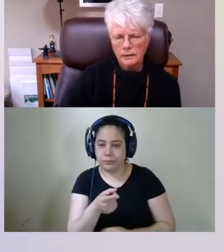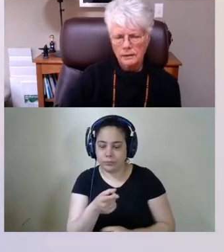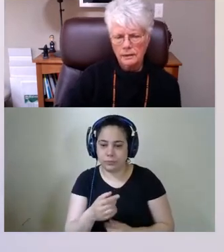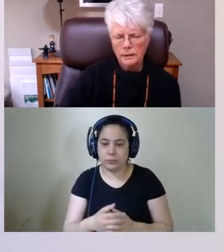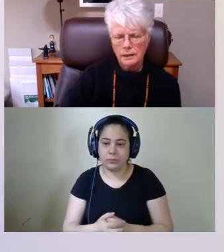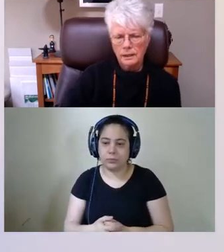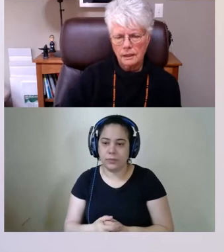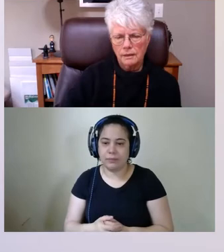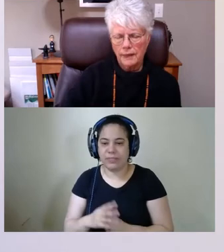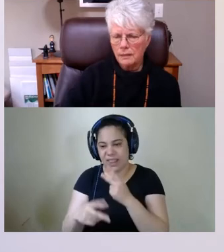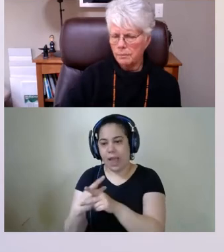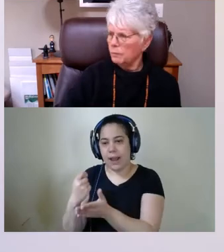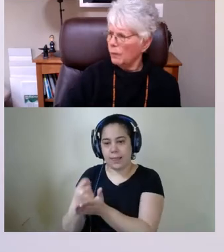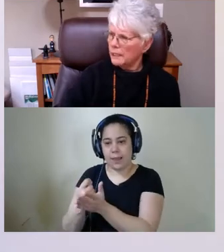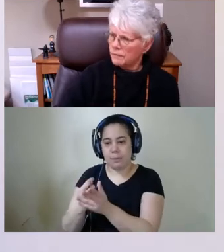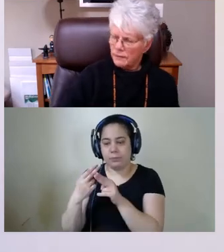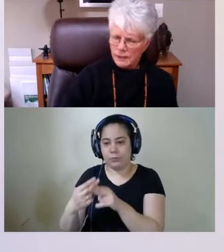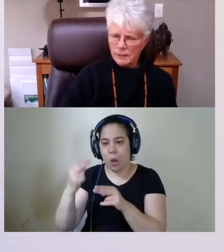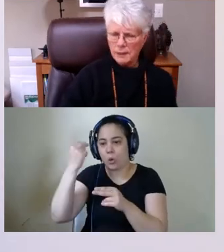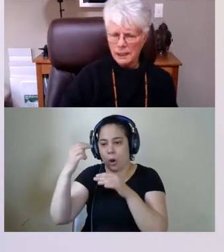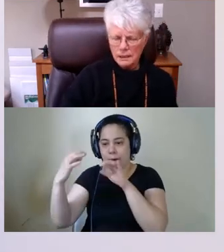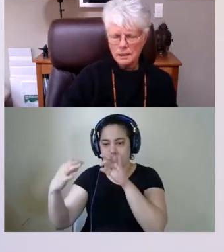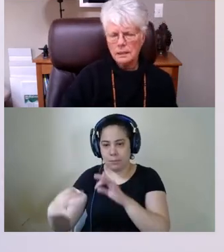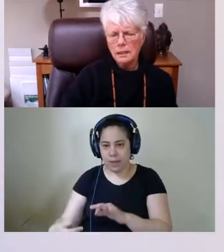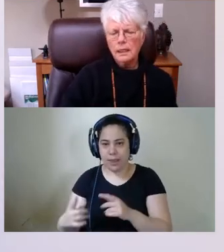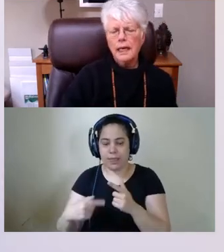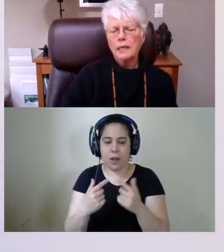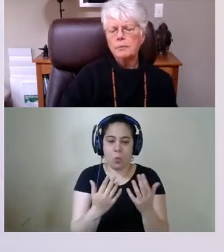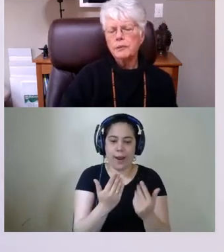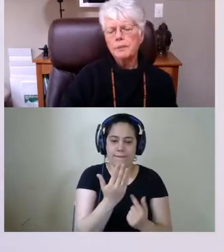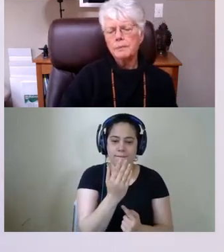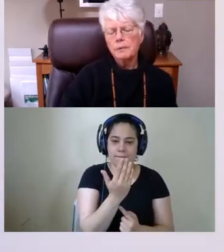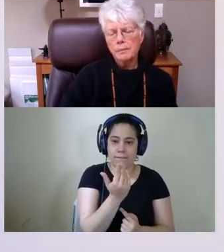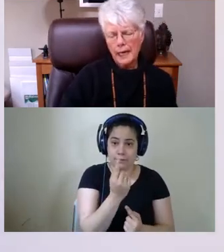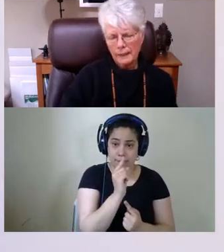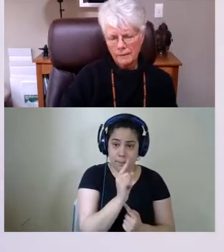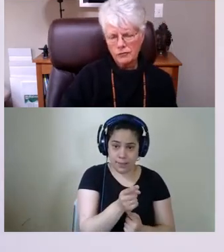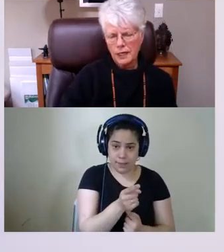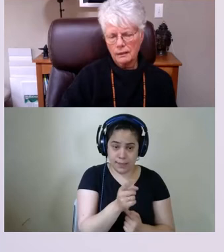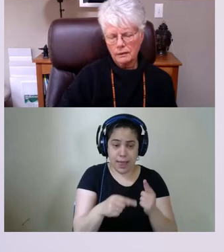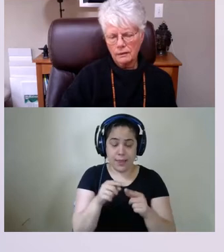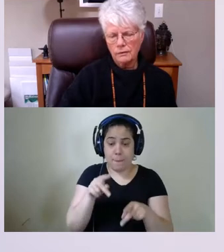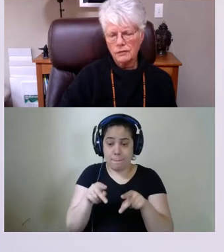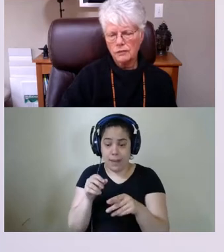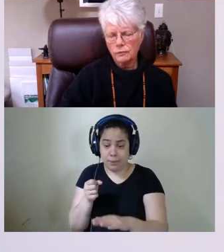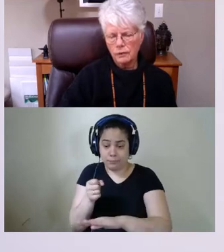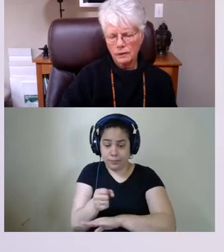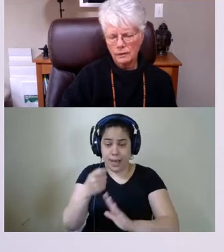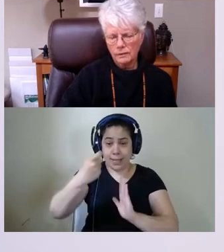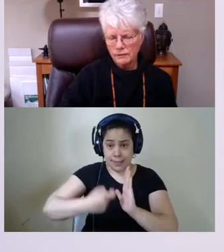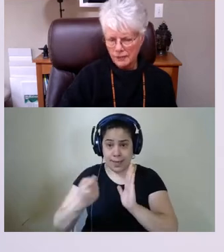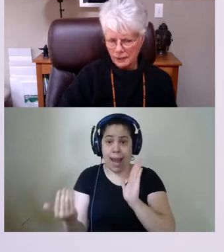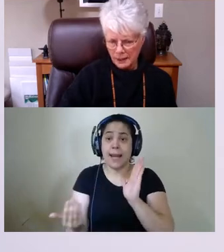and then waited 15 minutes and put people back in the scanner. The reason